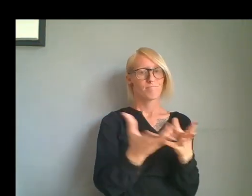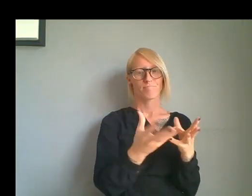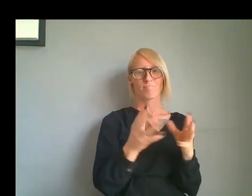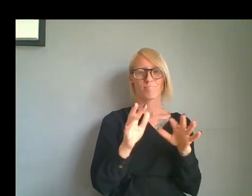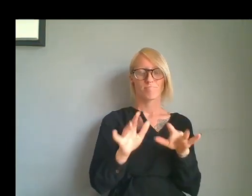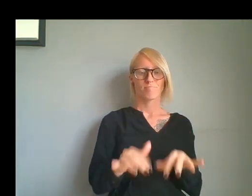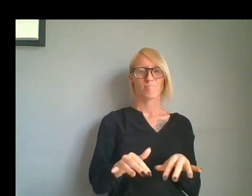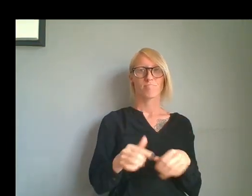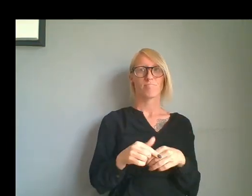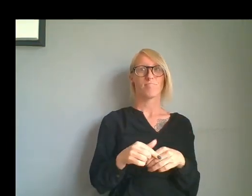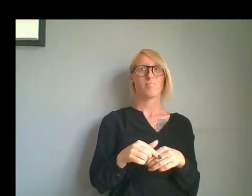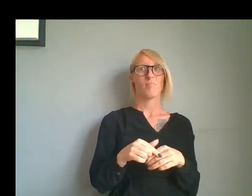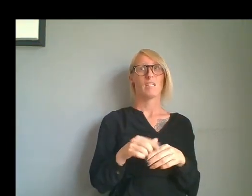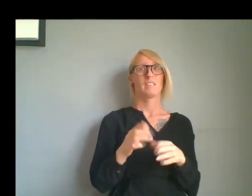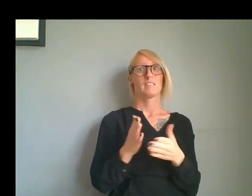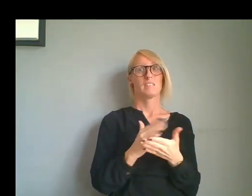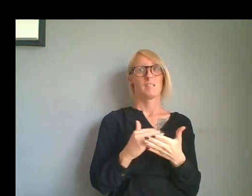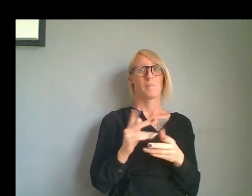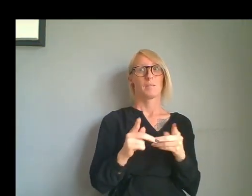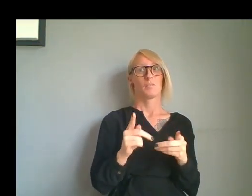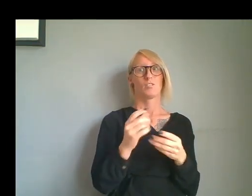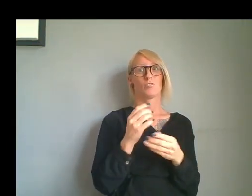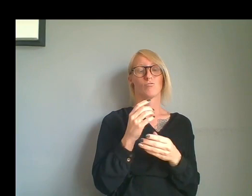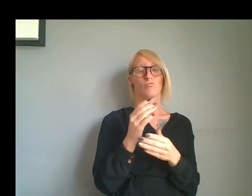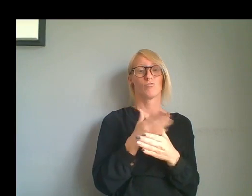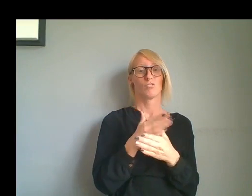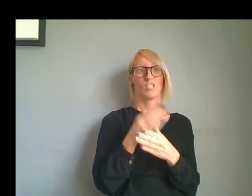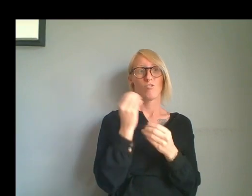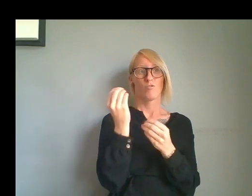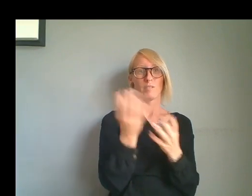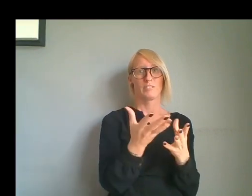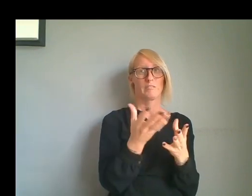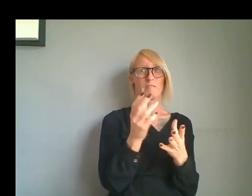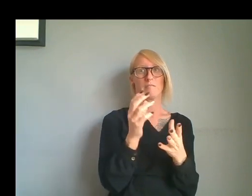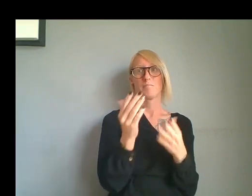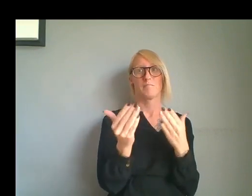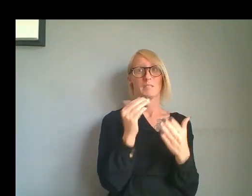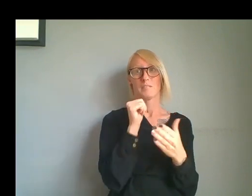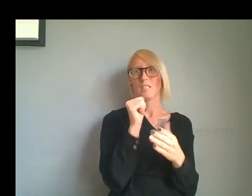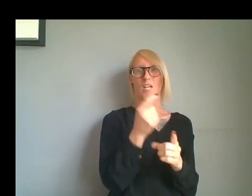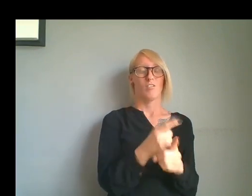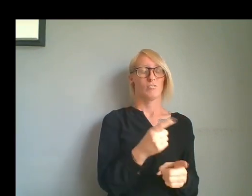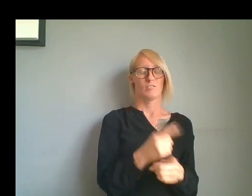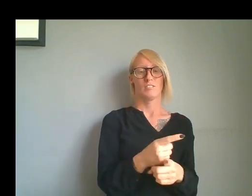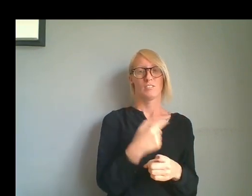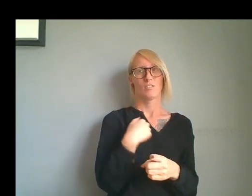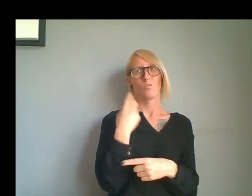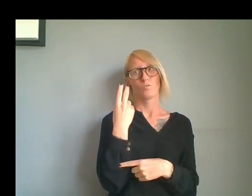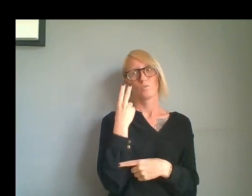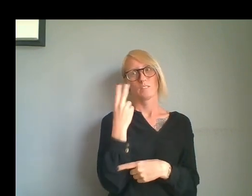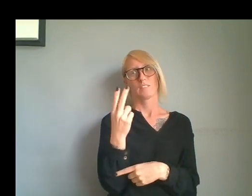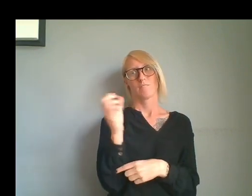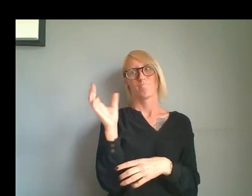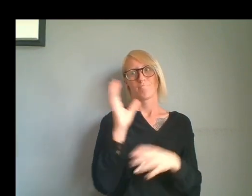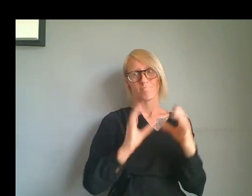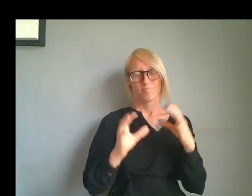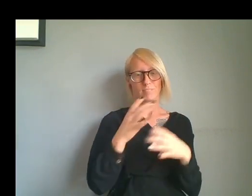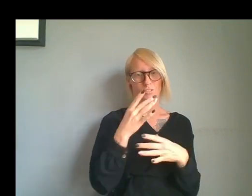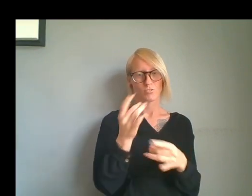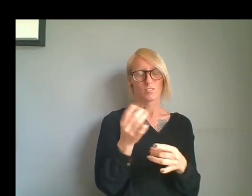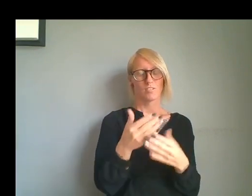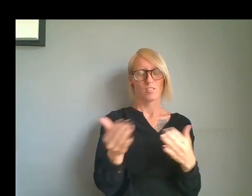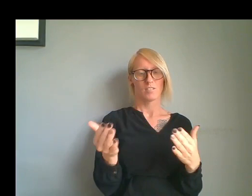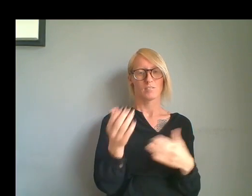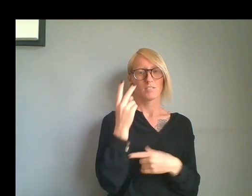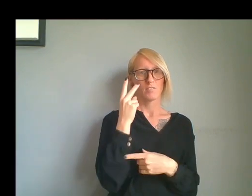shouldn't necessarily be sharing that online. So you'll see a lot of interesting things if you start poking around there.